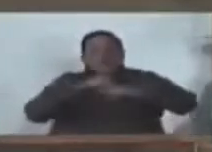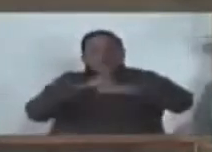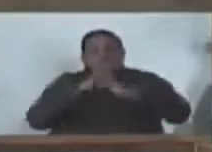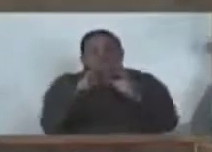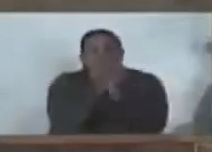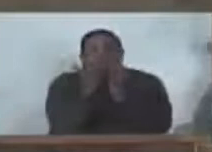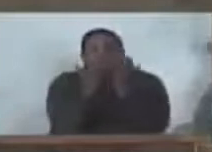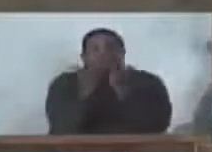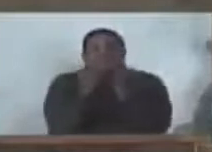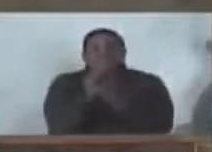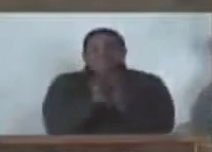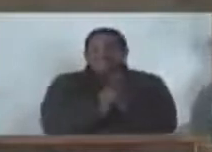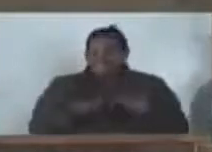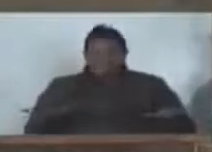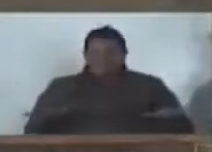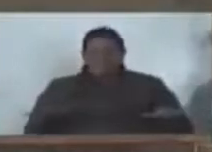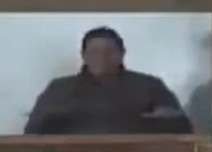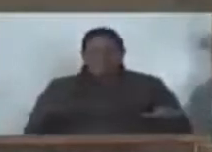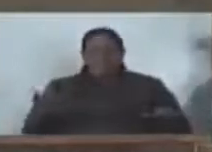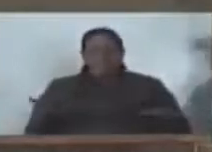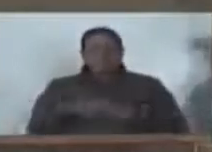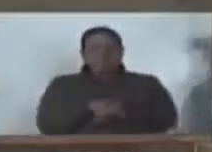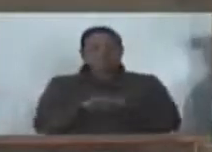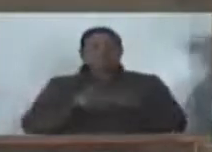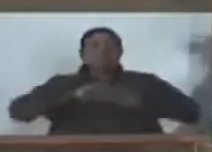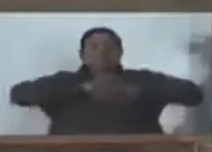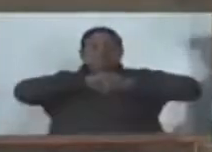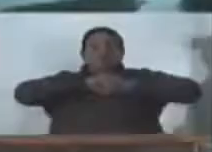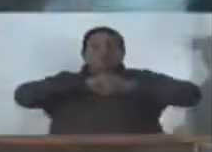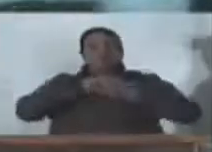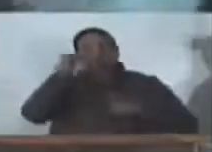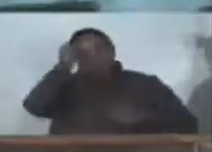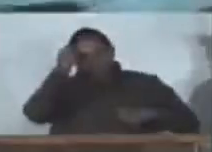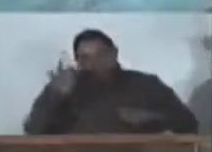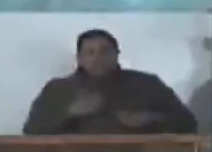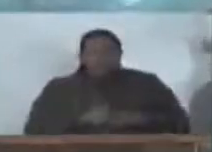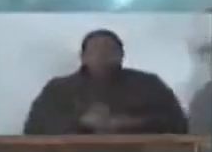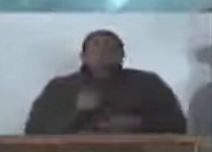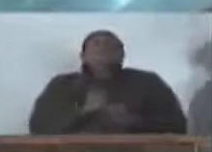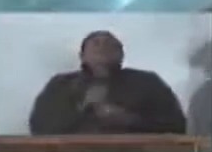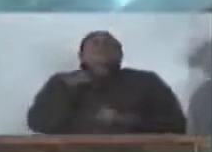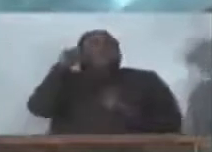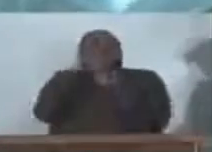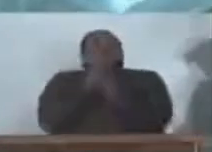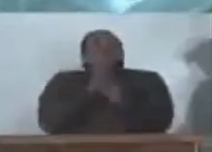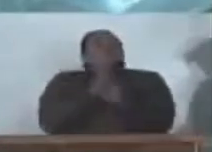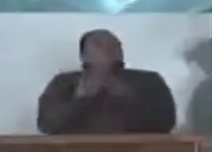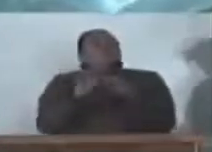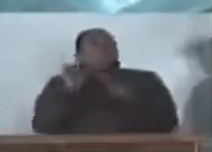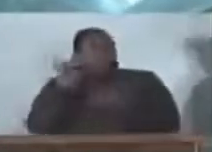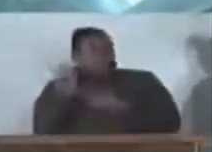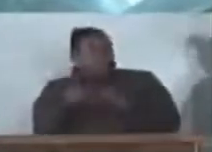joined up government. Mr. Speaker, I believe the message that should be sent from this Honourable House